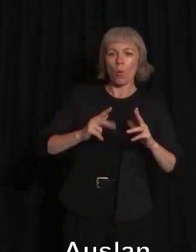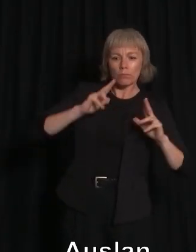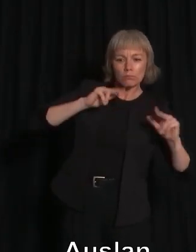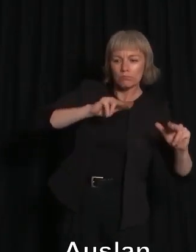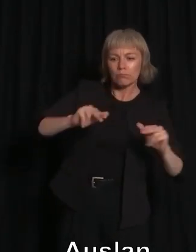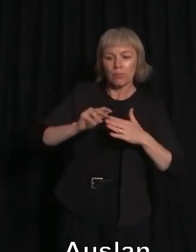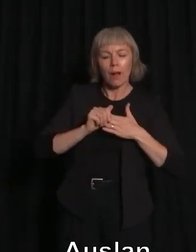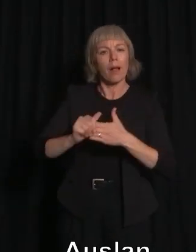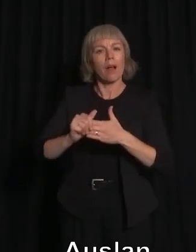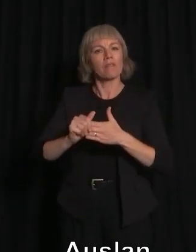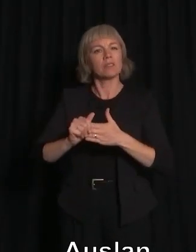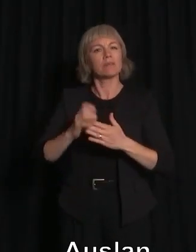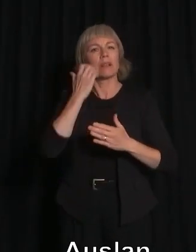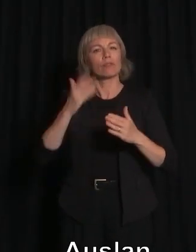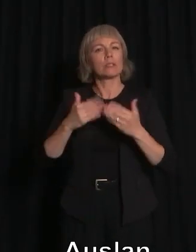communities.